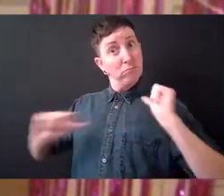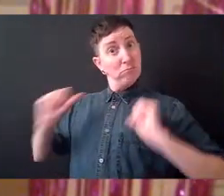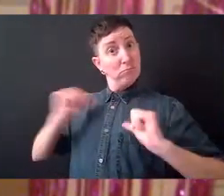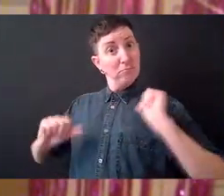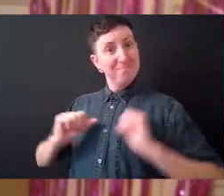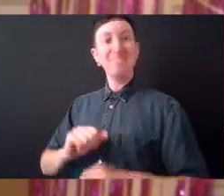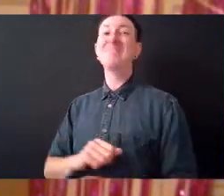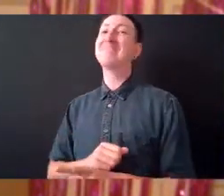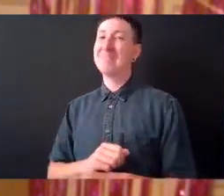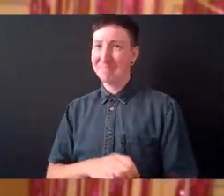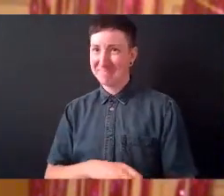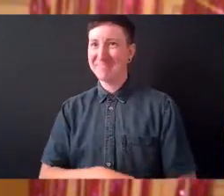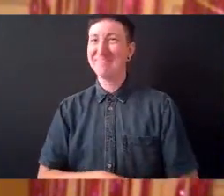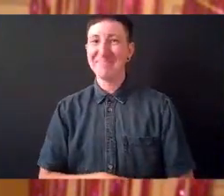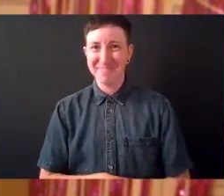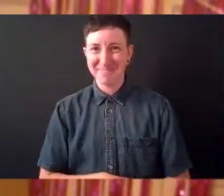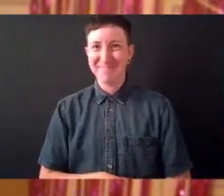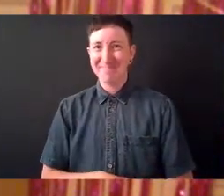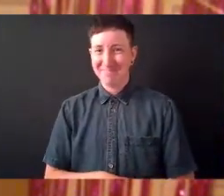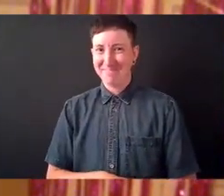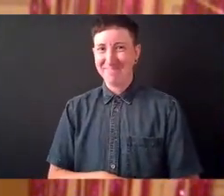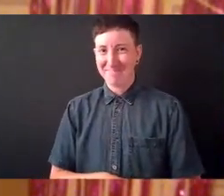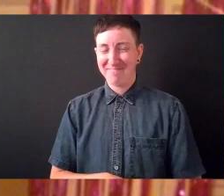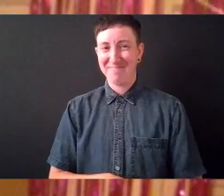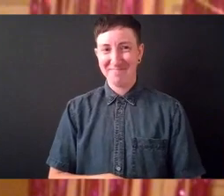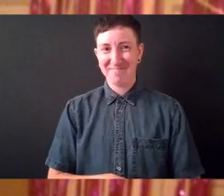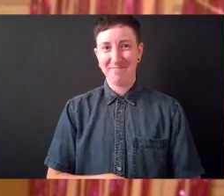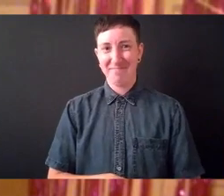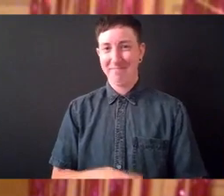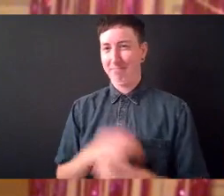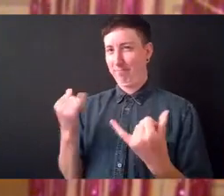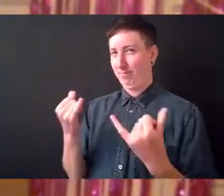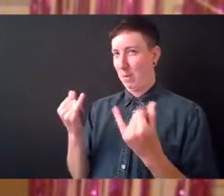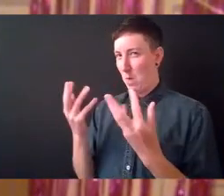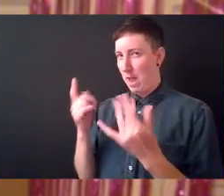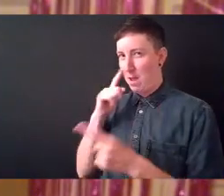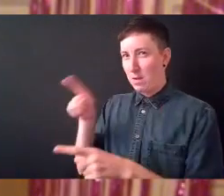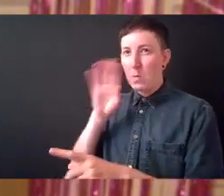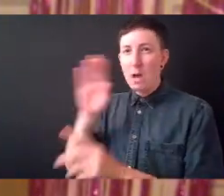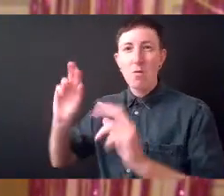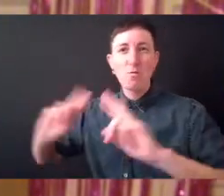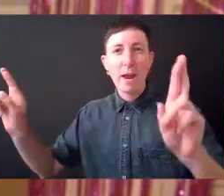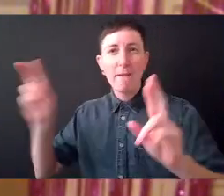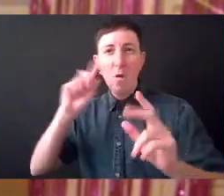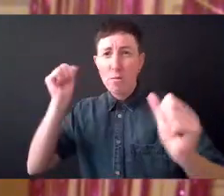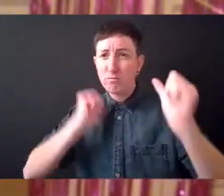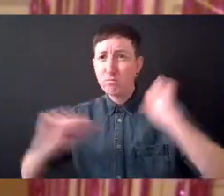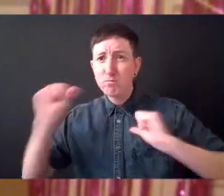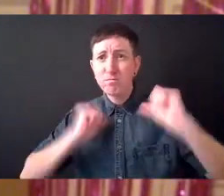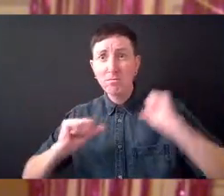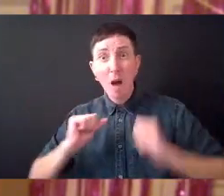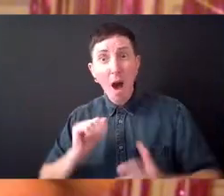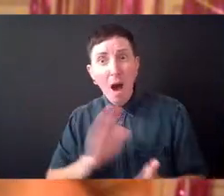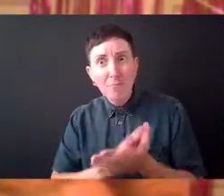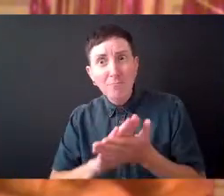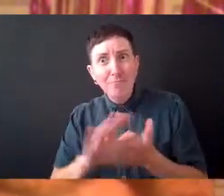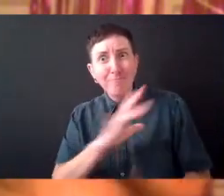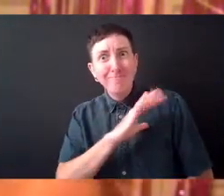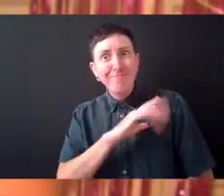Okay. I'm gonna leave them to go get set up, but I'm really excited. I think they're gonna do a show for